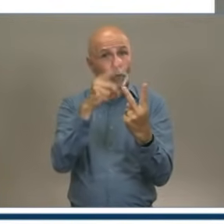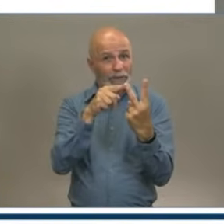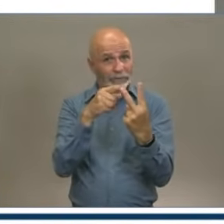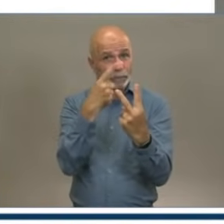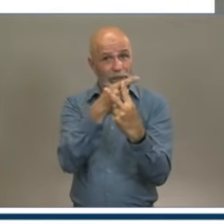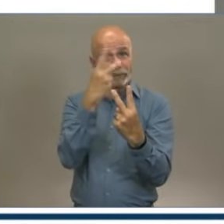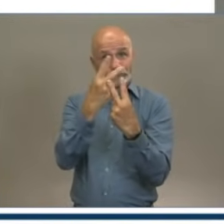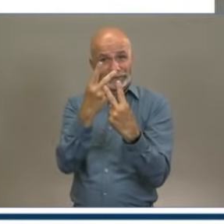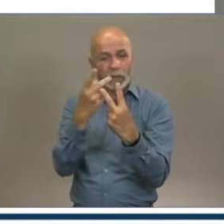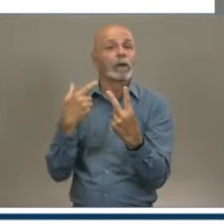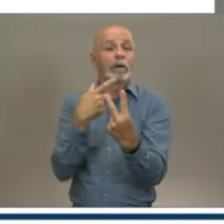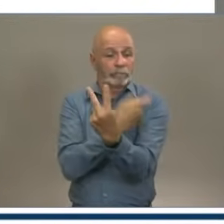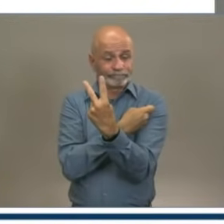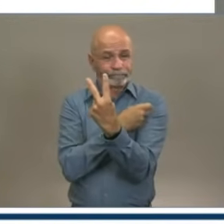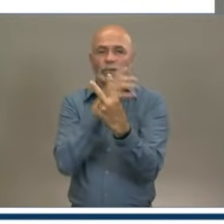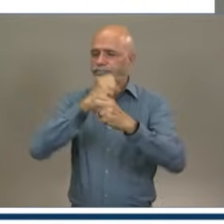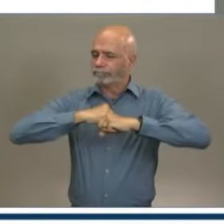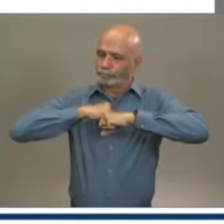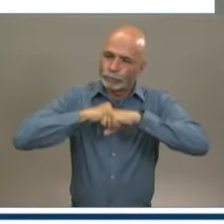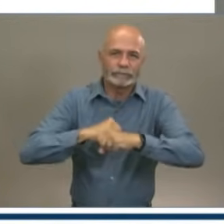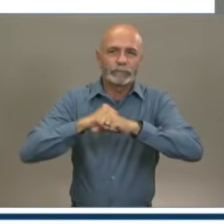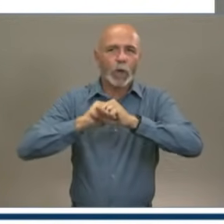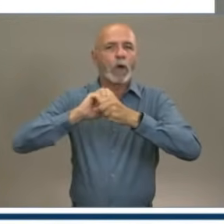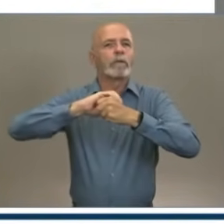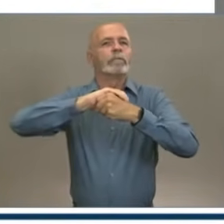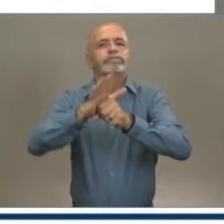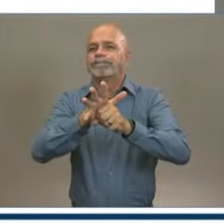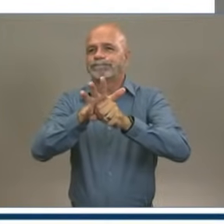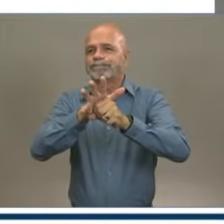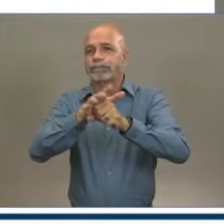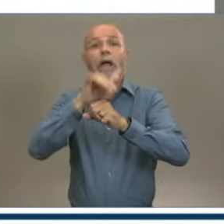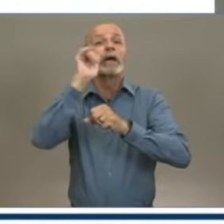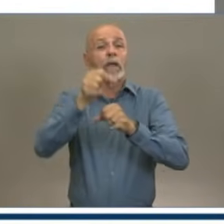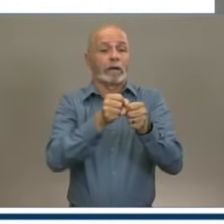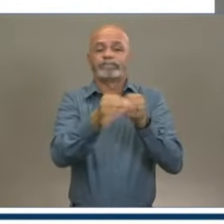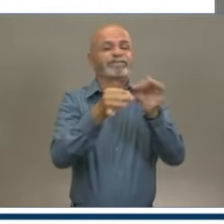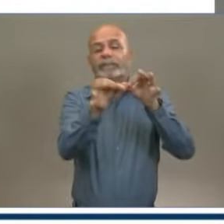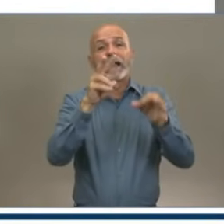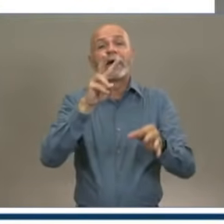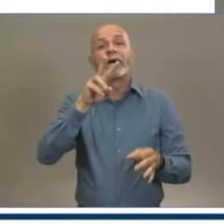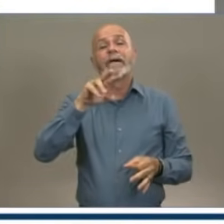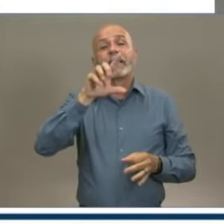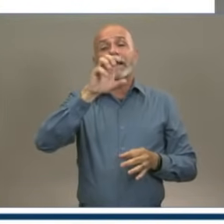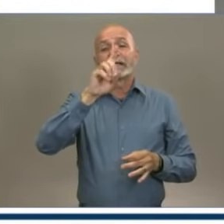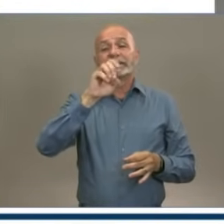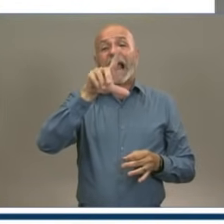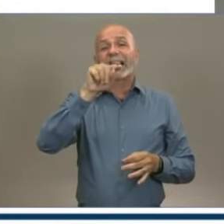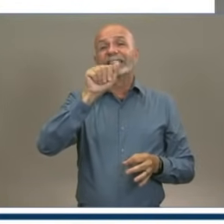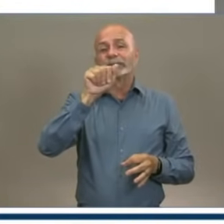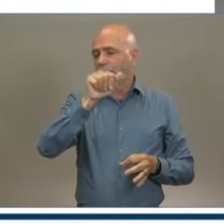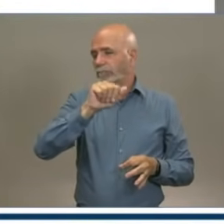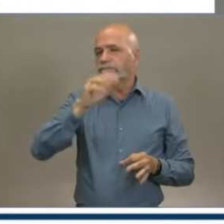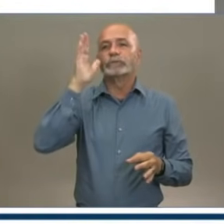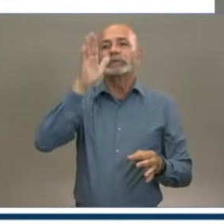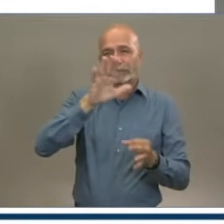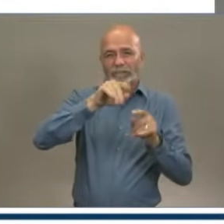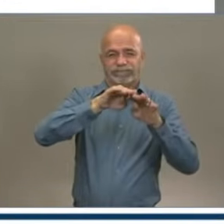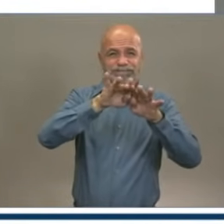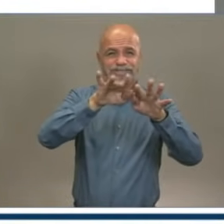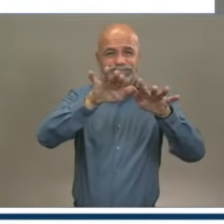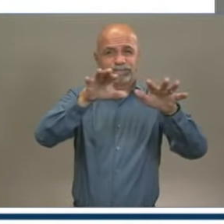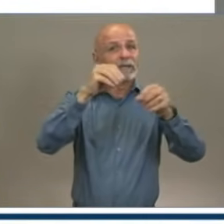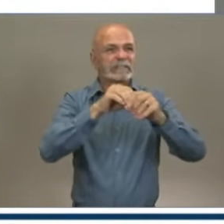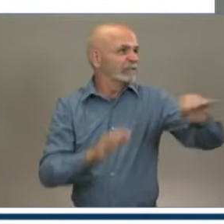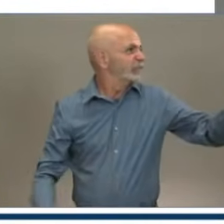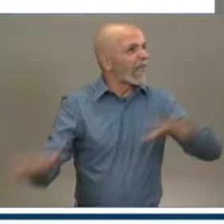the Delta variant. And this Delta variant is causing outbreaks in Canada and in other countries. We need